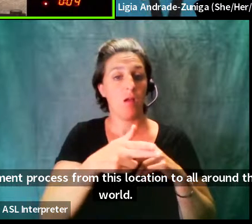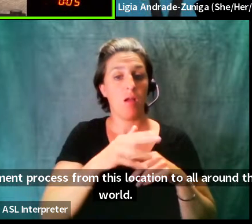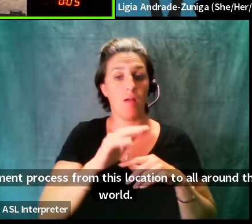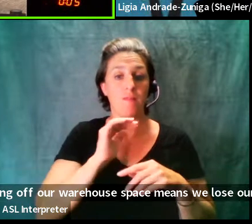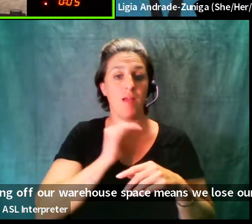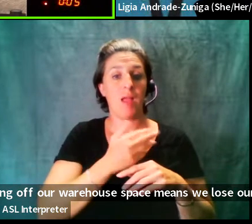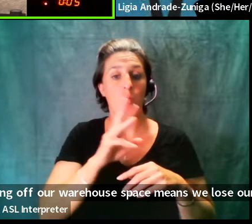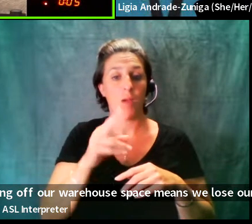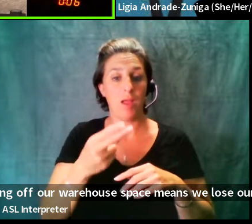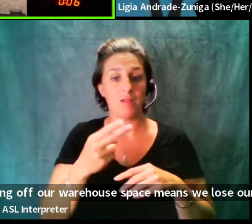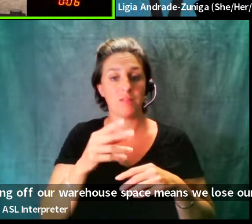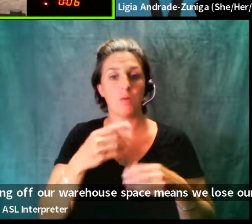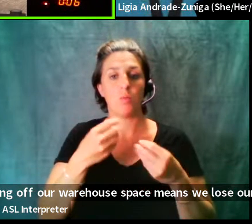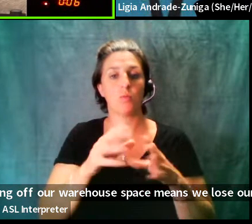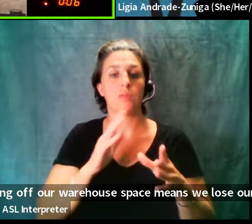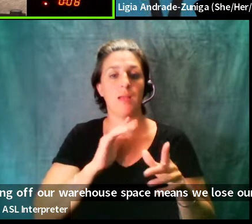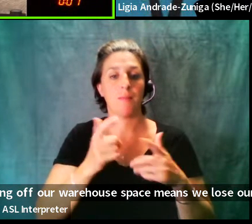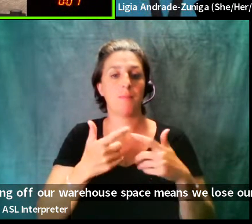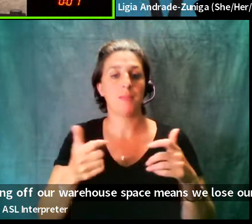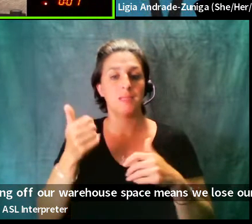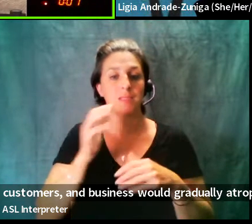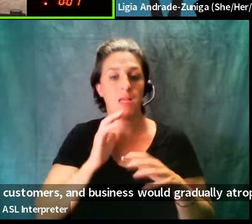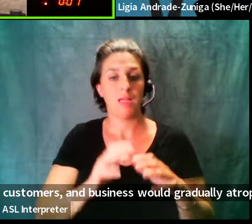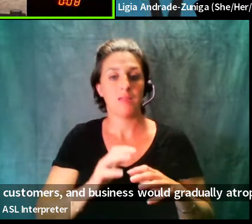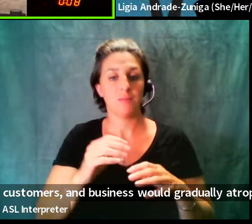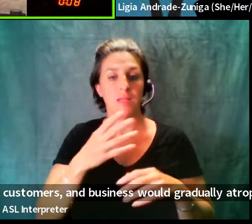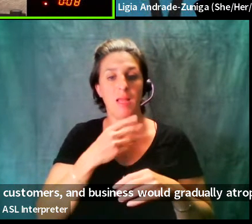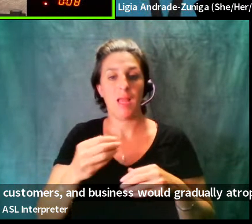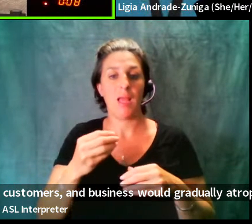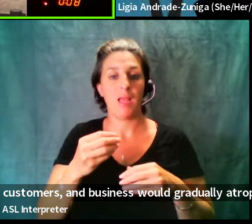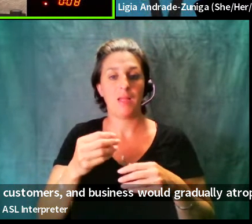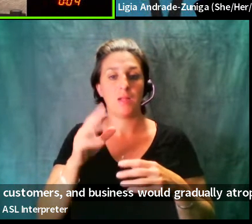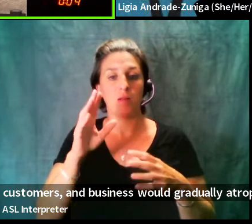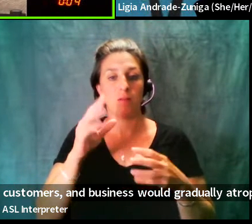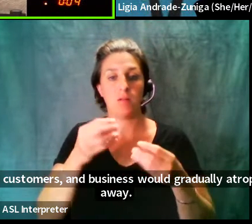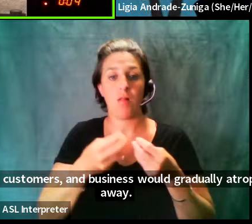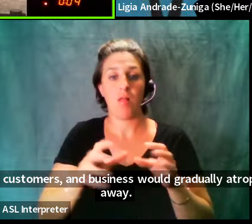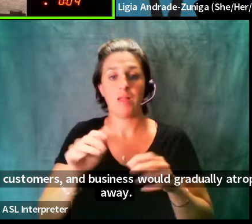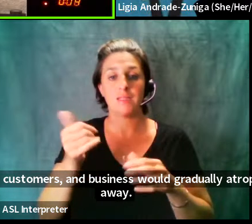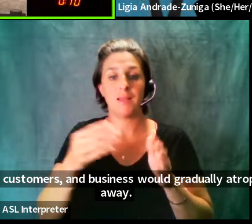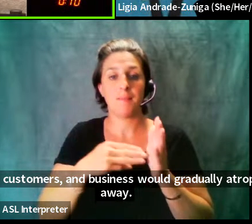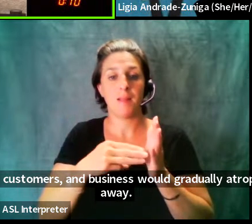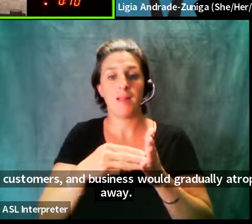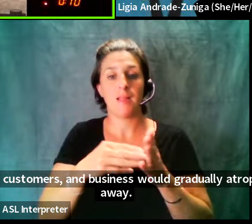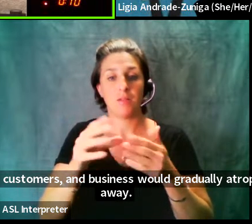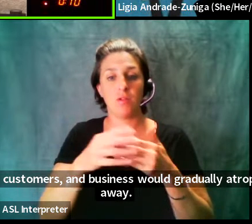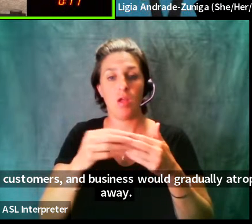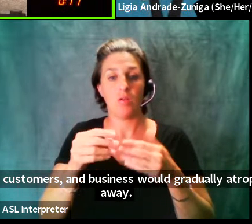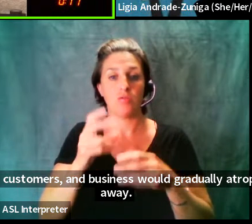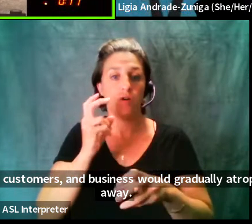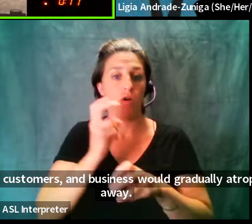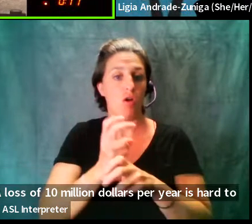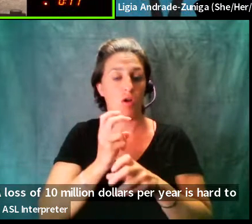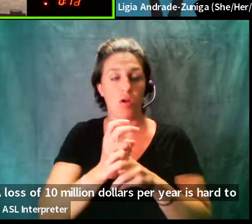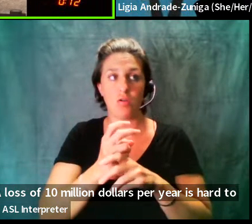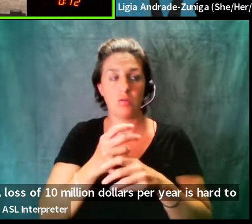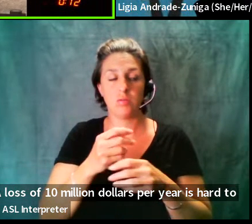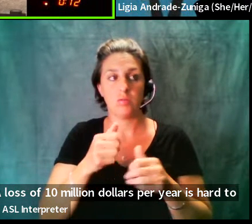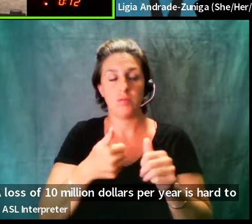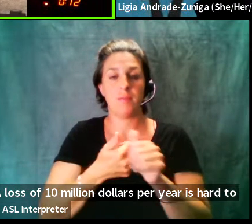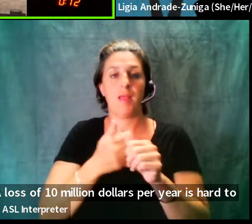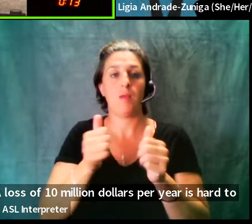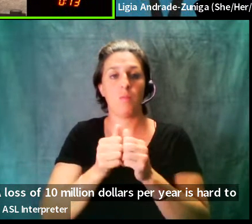and business would gradually atrophy away. A loss of $10 million per year is hard to backfill with a lot of small orders and